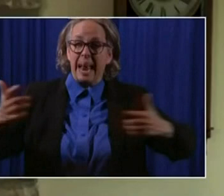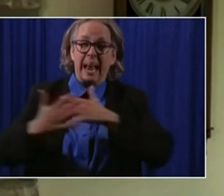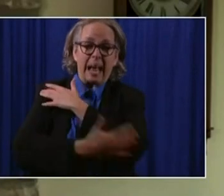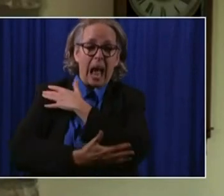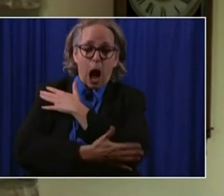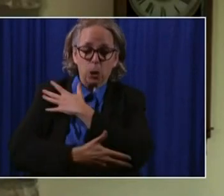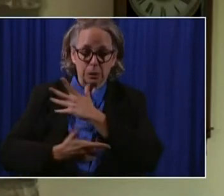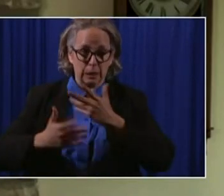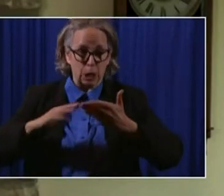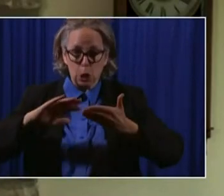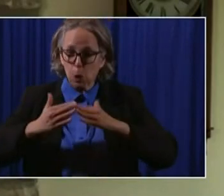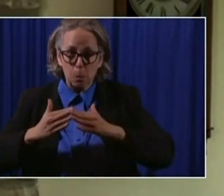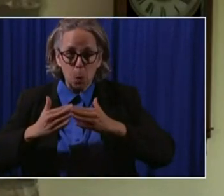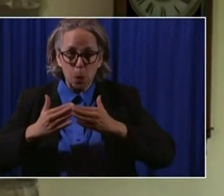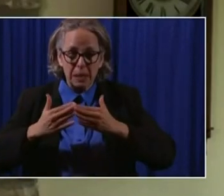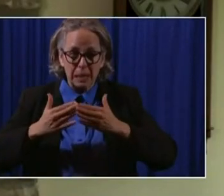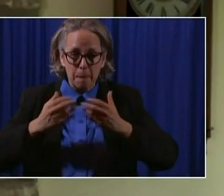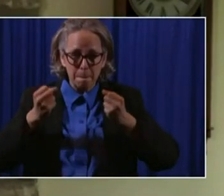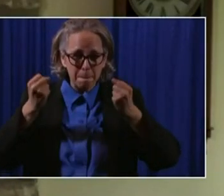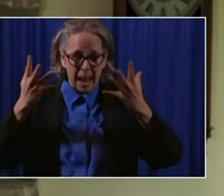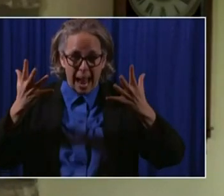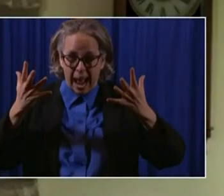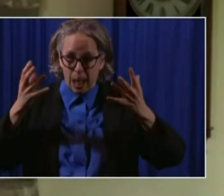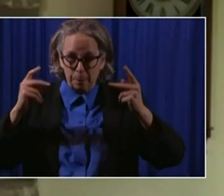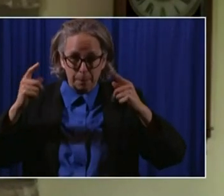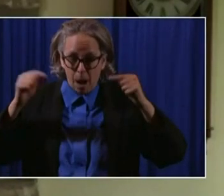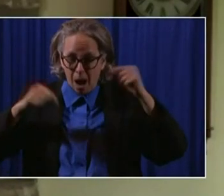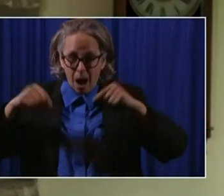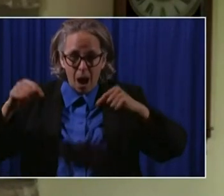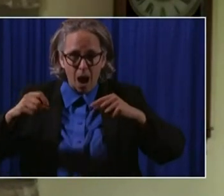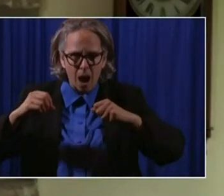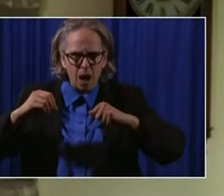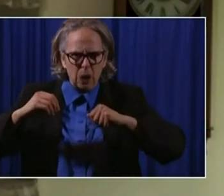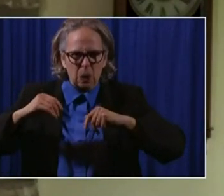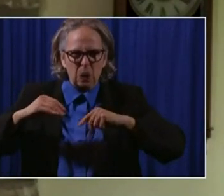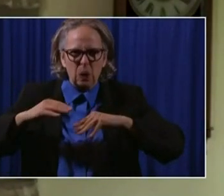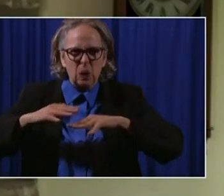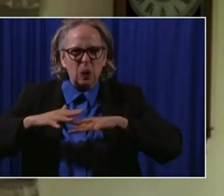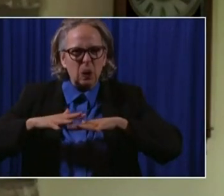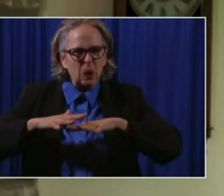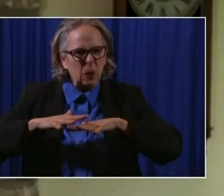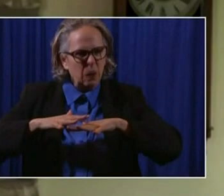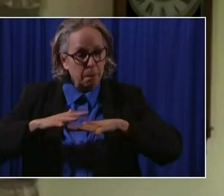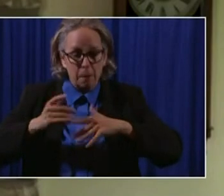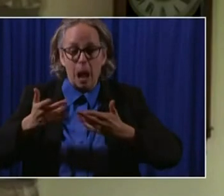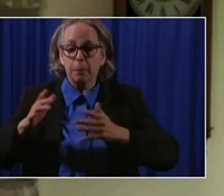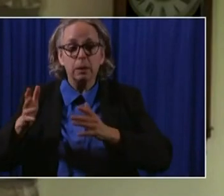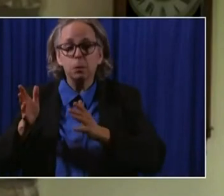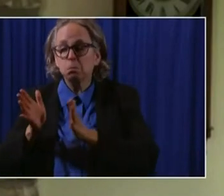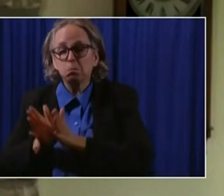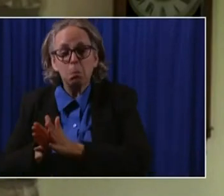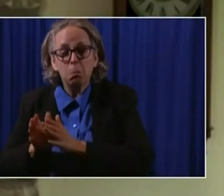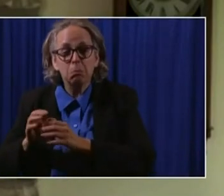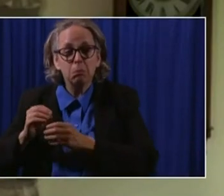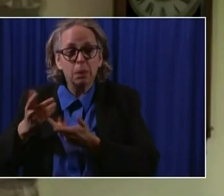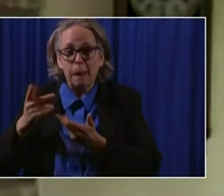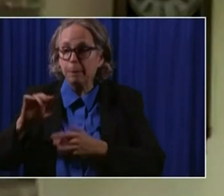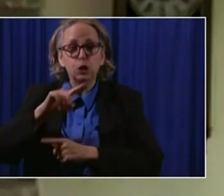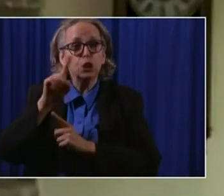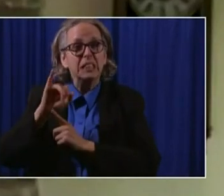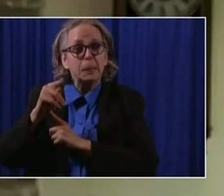much more diverse, many more people, you may have to look at that data more down, more